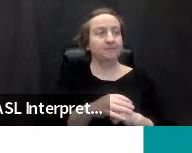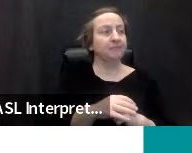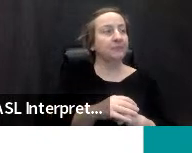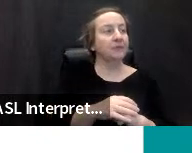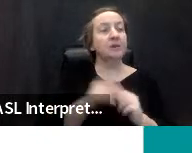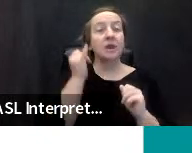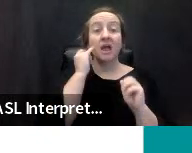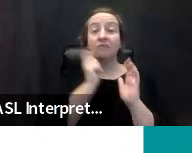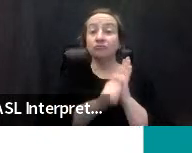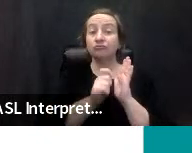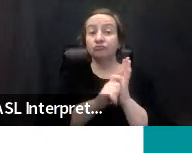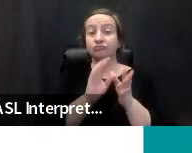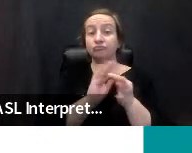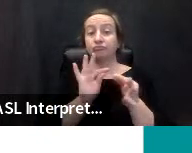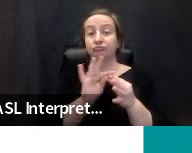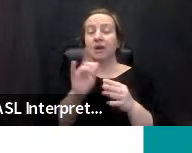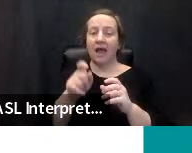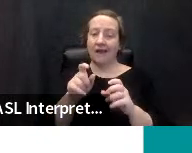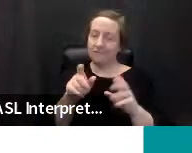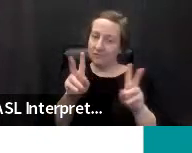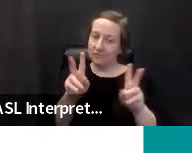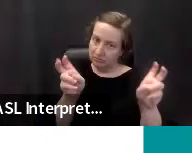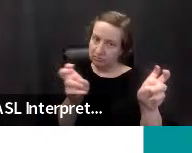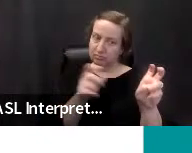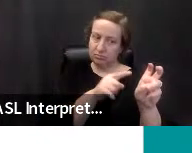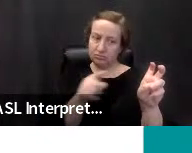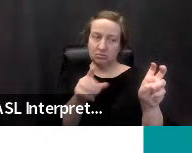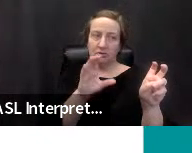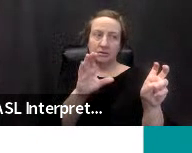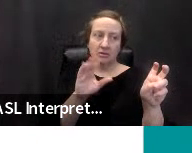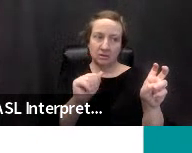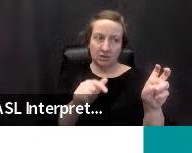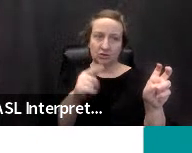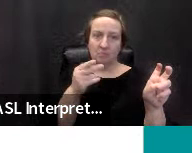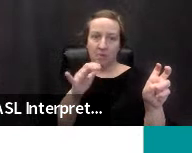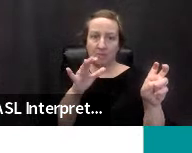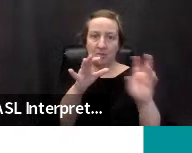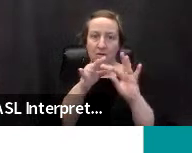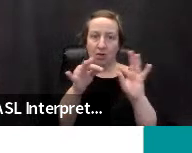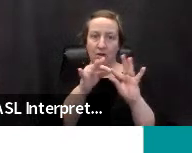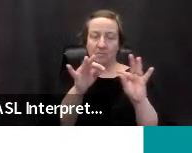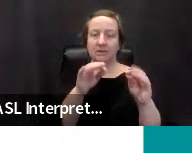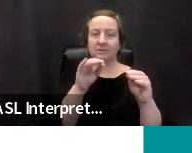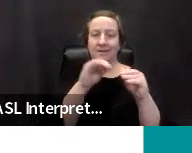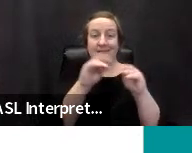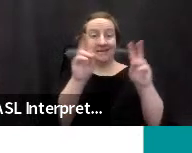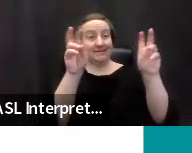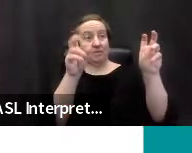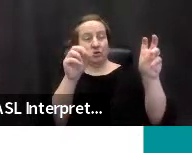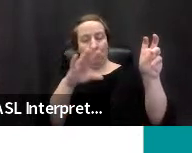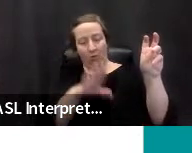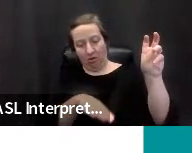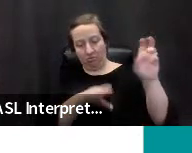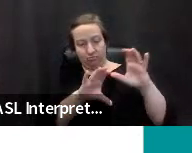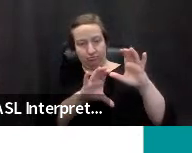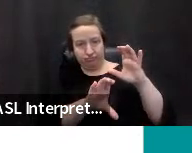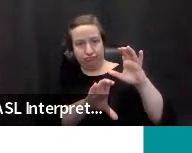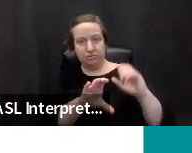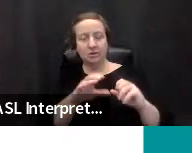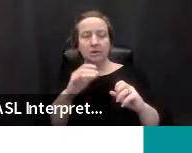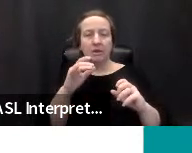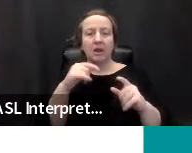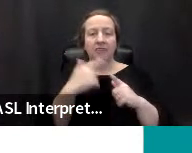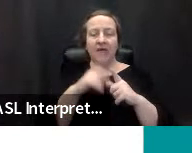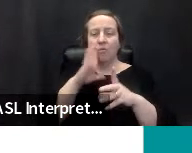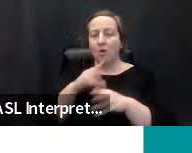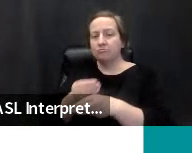say CAG Public Comment in the subject line or in the body of the message for them to be identified and distributed to